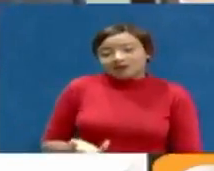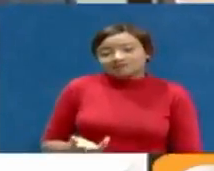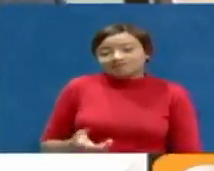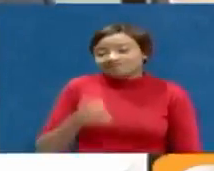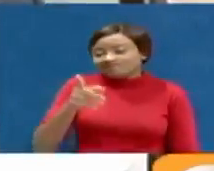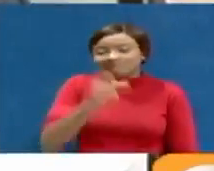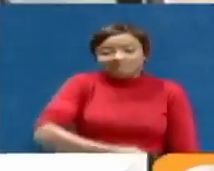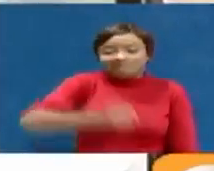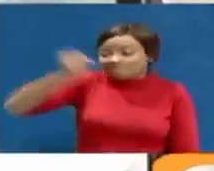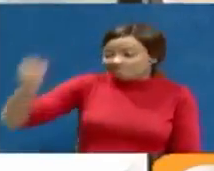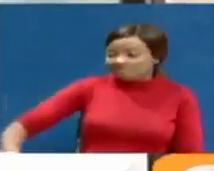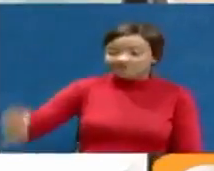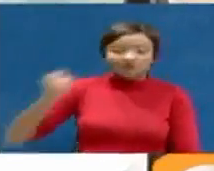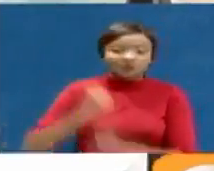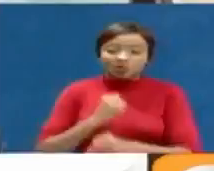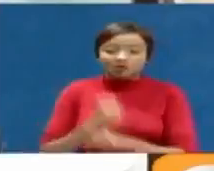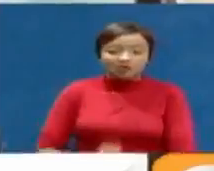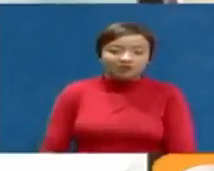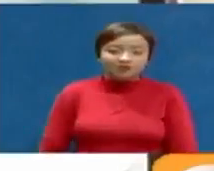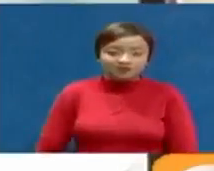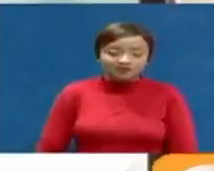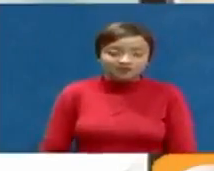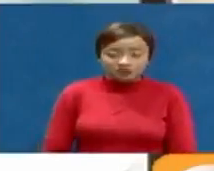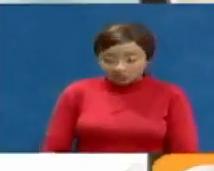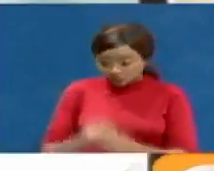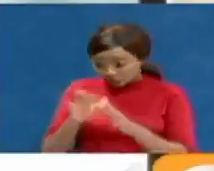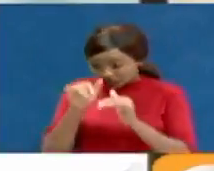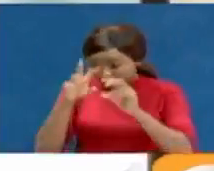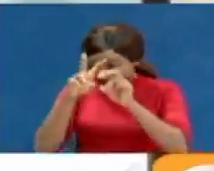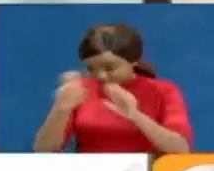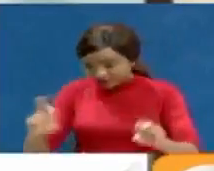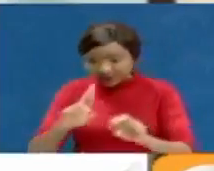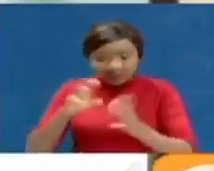I mean, if the requirement is that they should step aside pending the